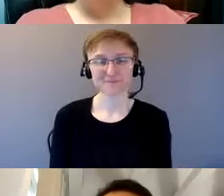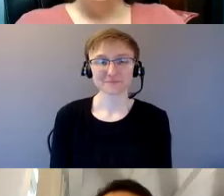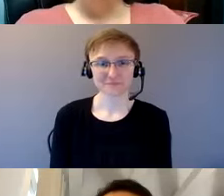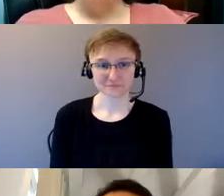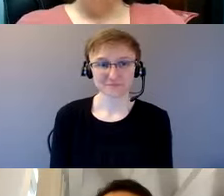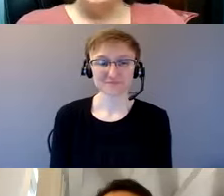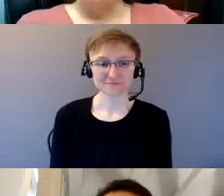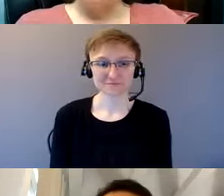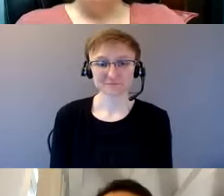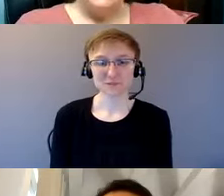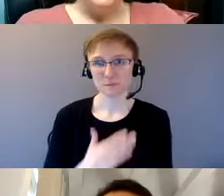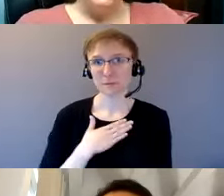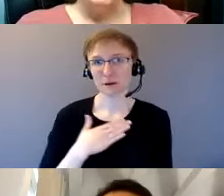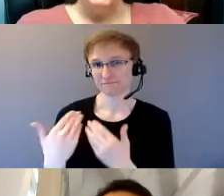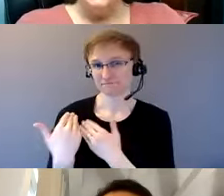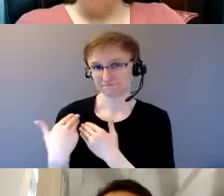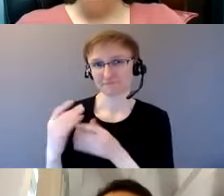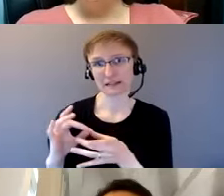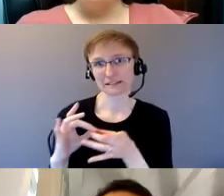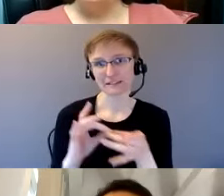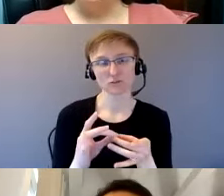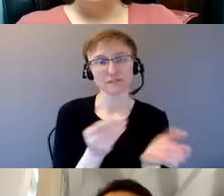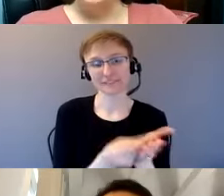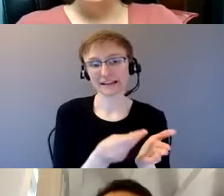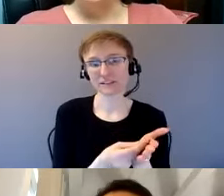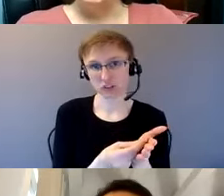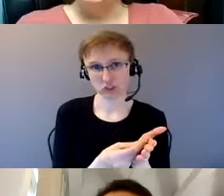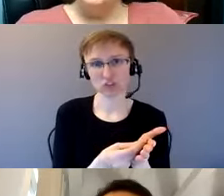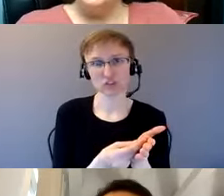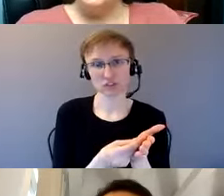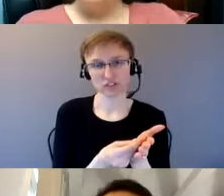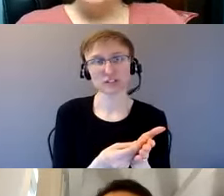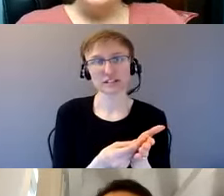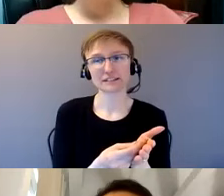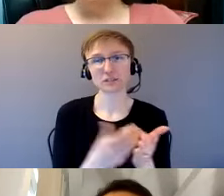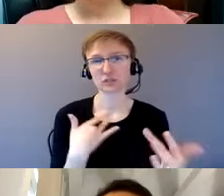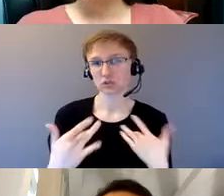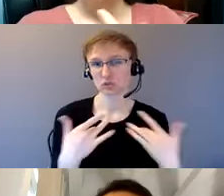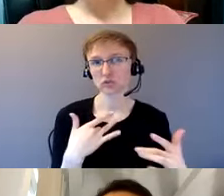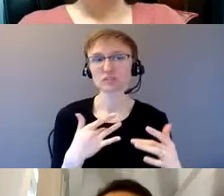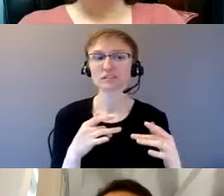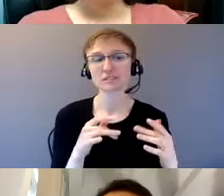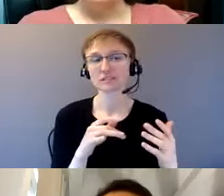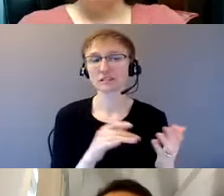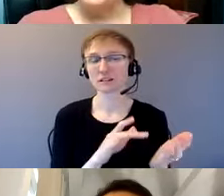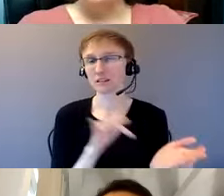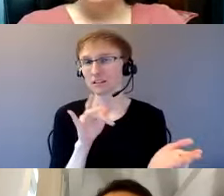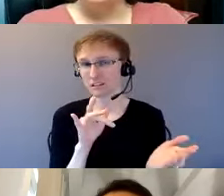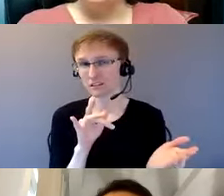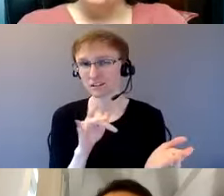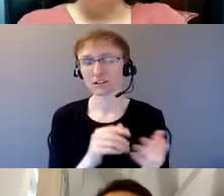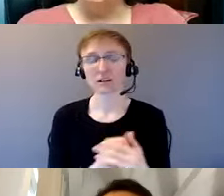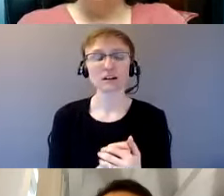be sort of around that financial mismanagement question. I will just sort of reflect back